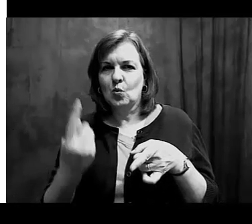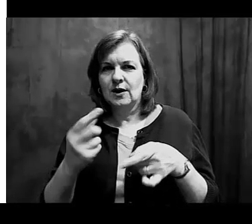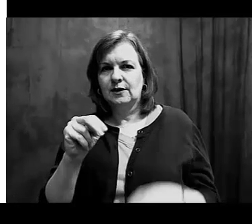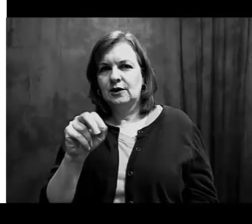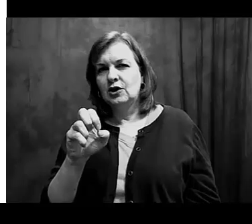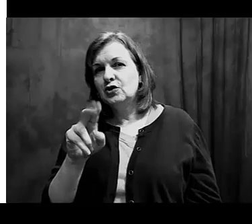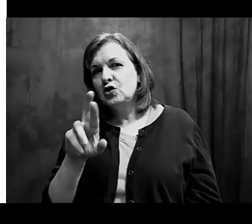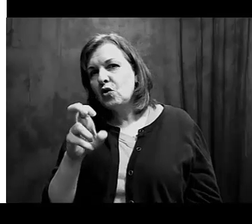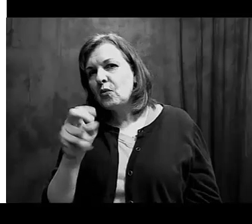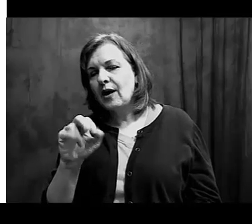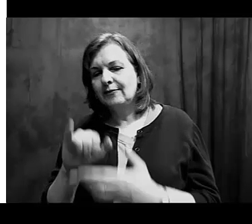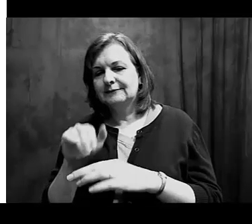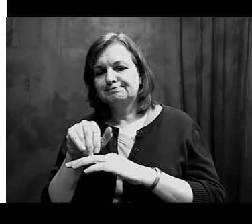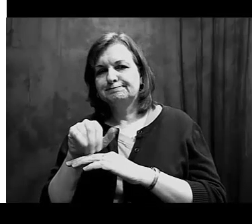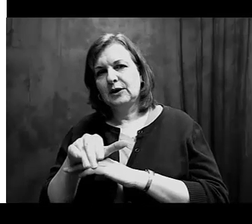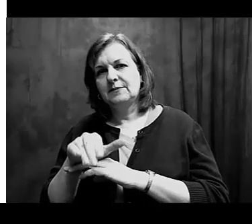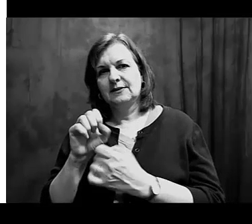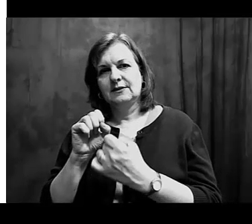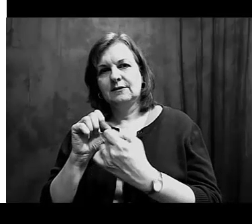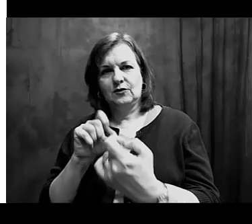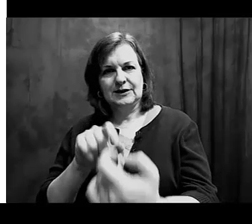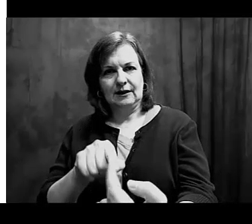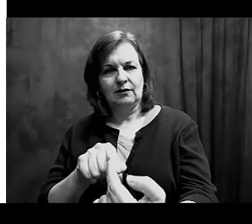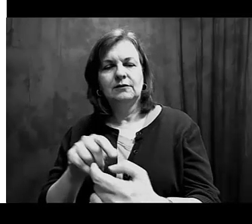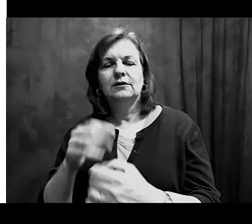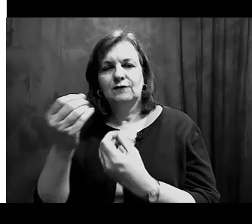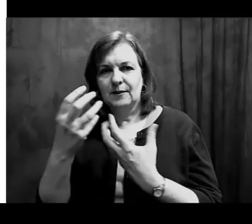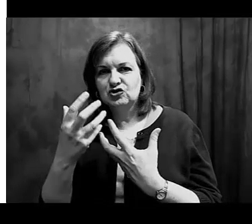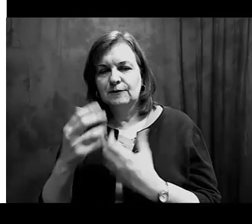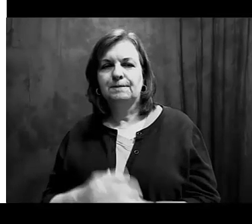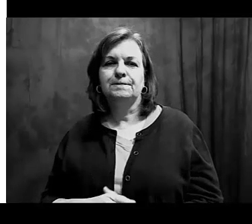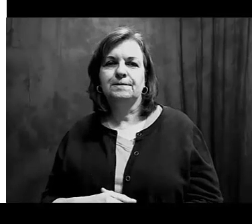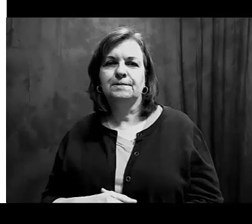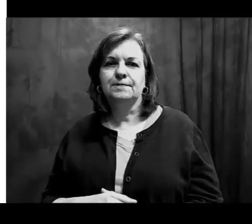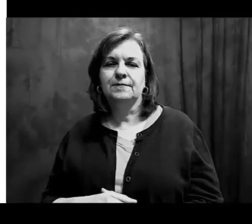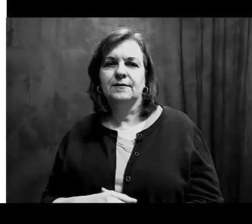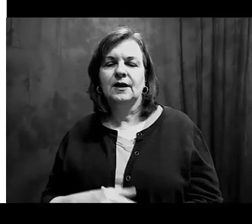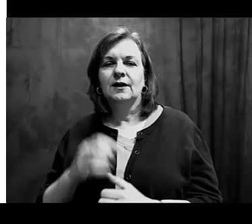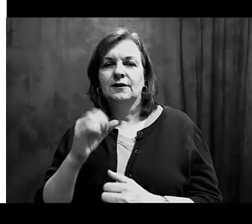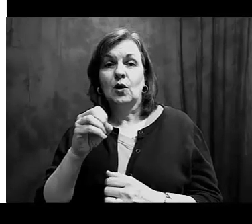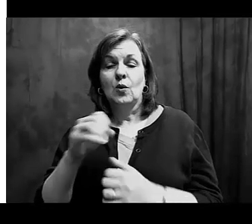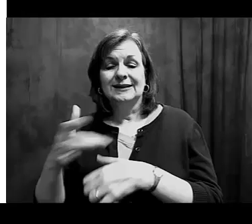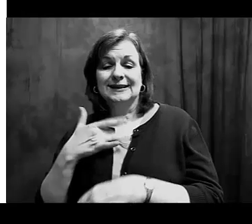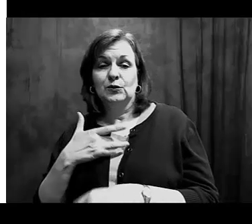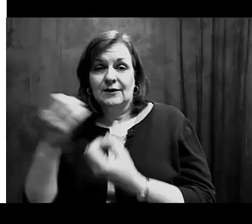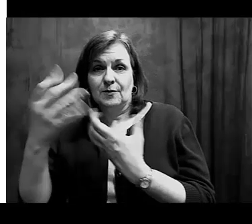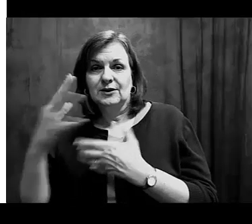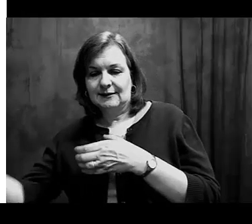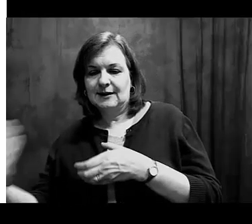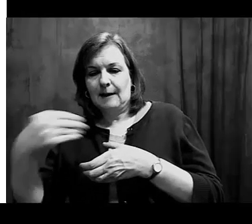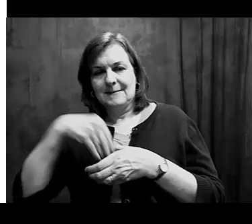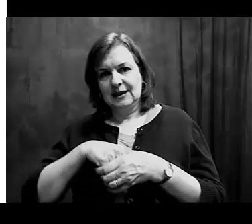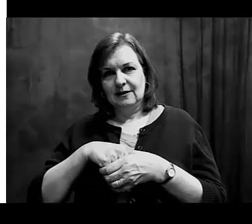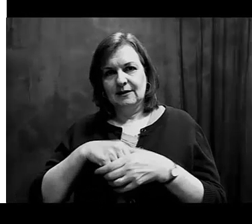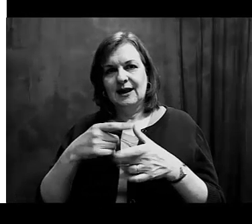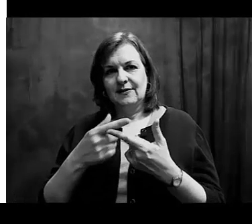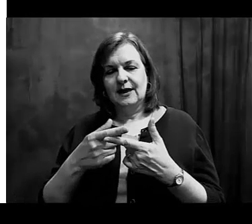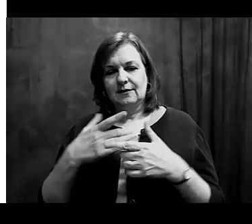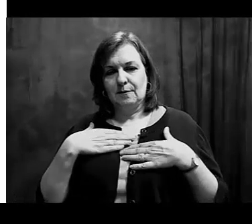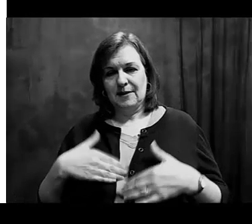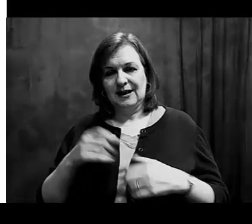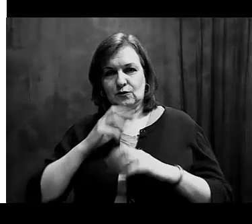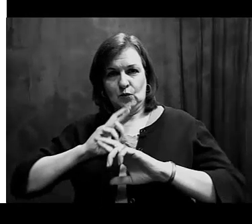spinal nerves, remember, nerves are just bundles of nerve fibers. We've got to think about each one of these as being an